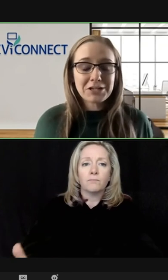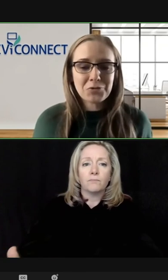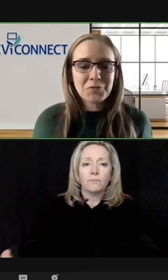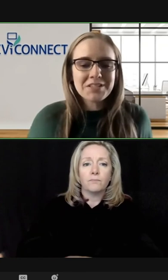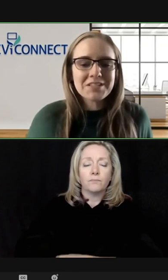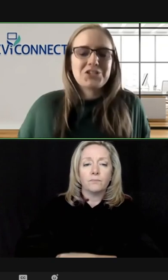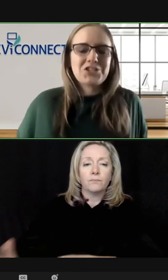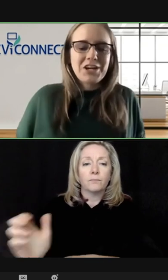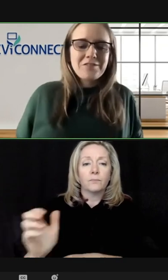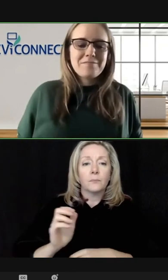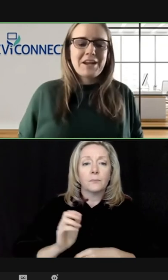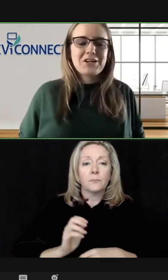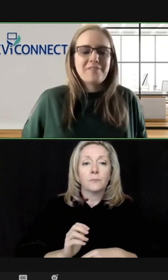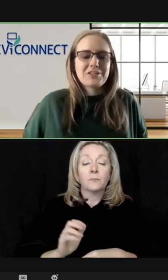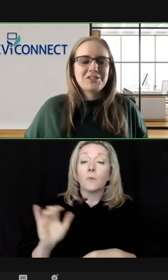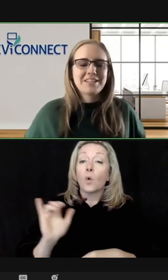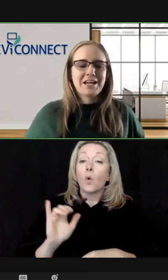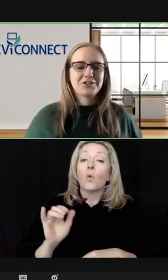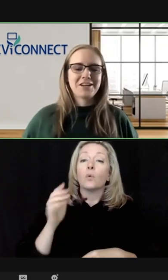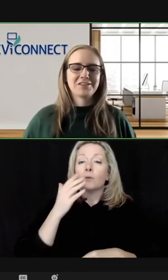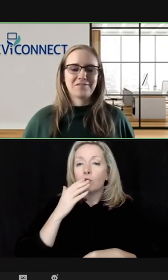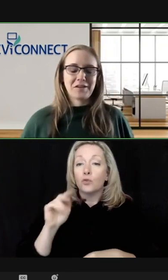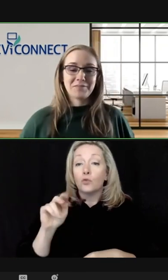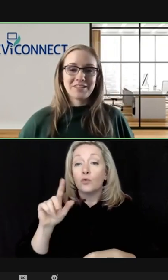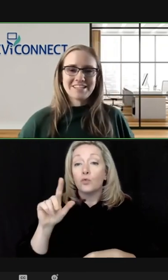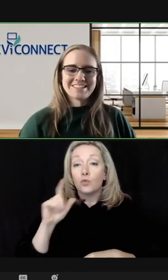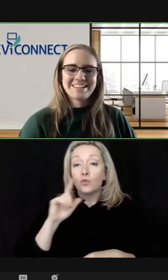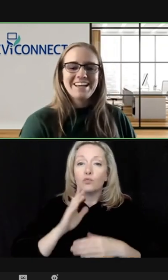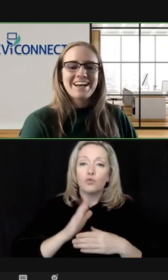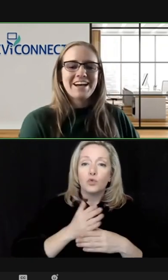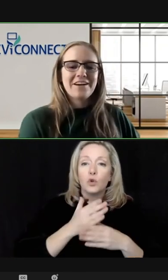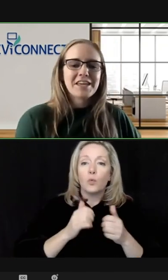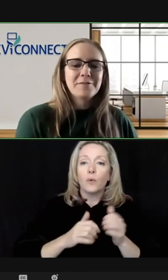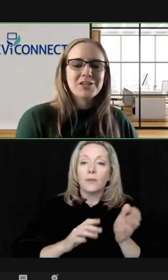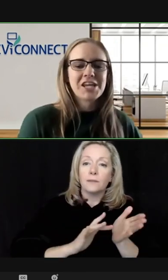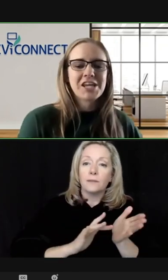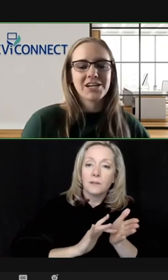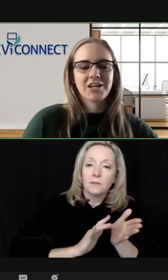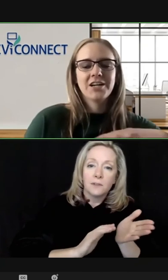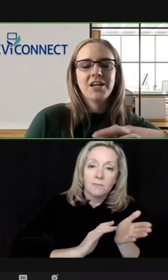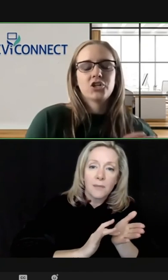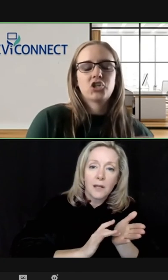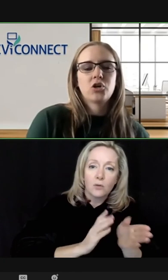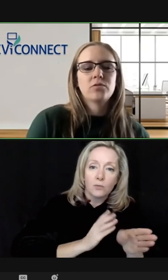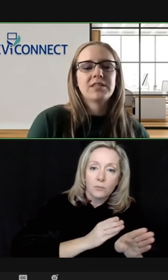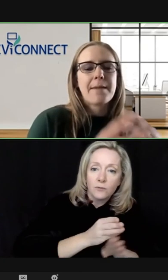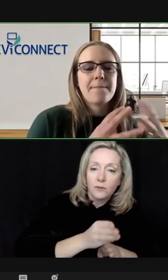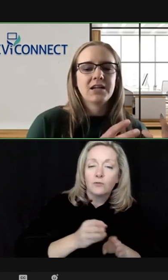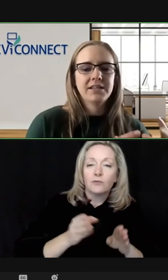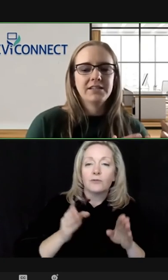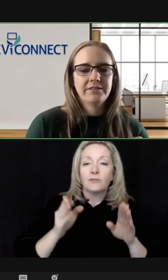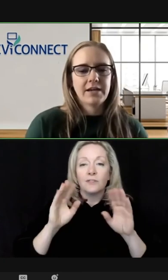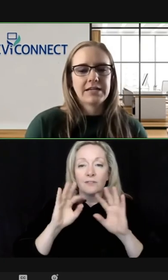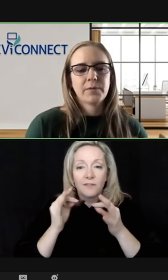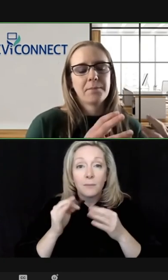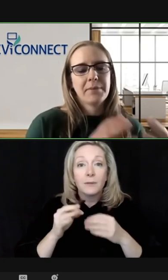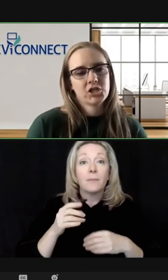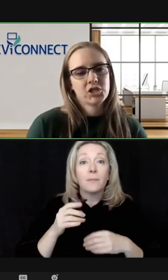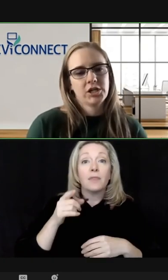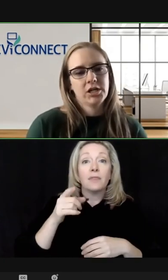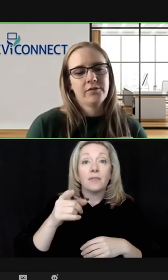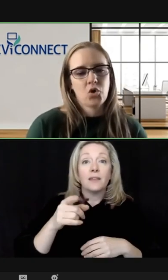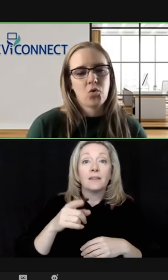they have great tools to share with medical professionals, educators, and families. The image here shows a backlit